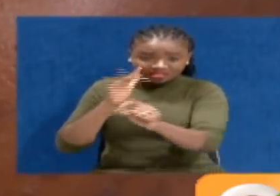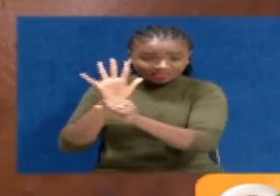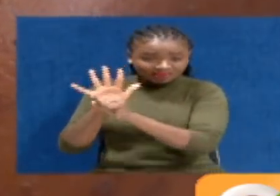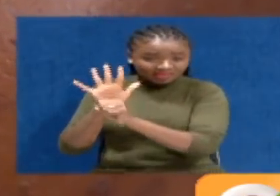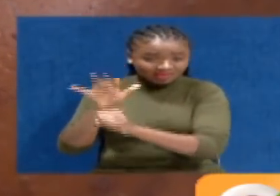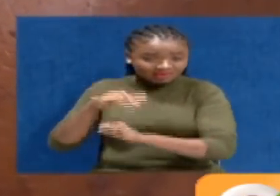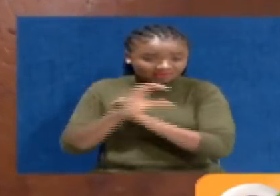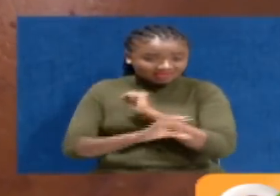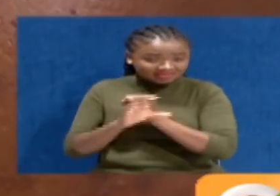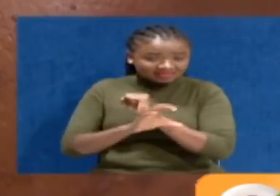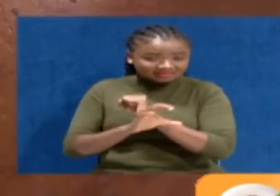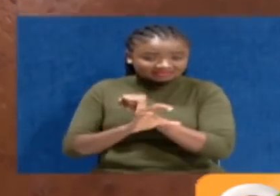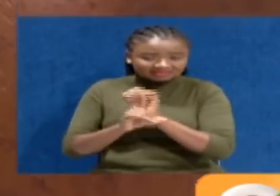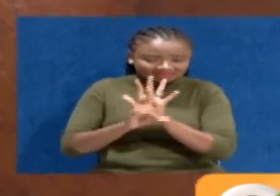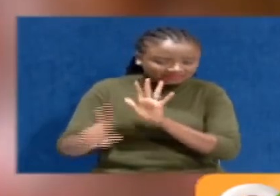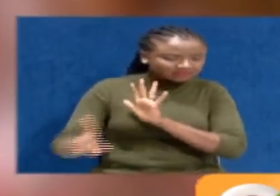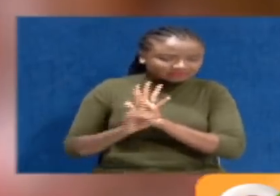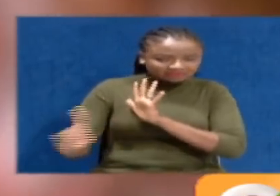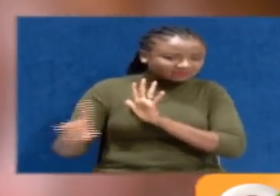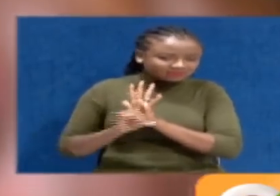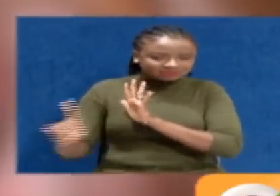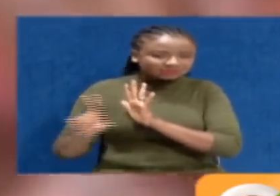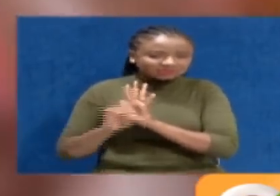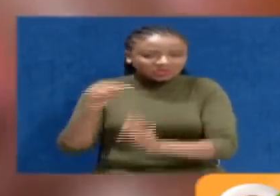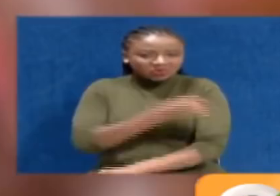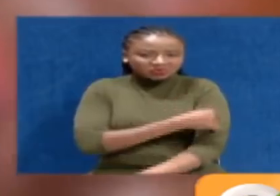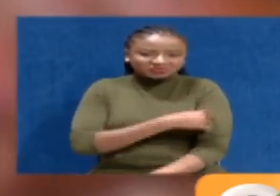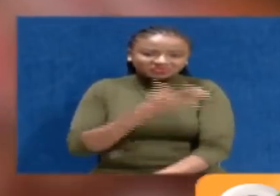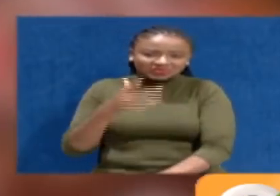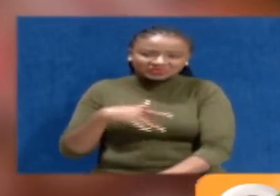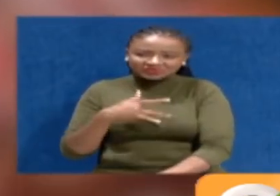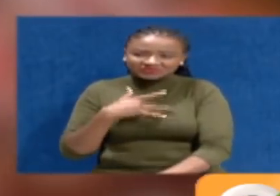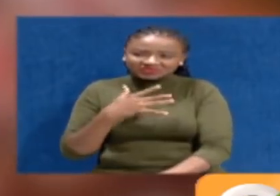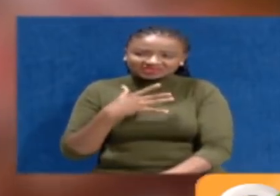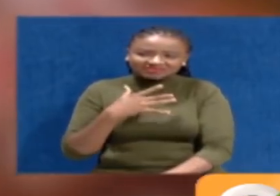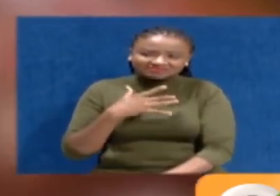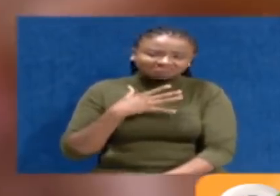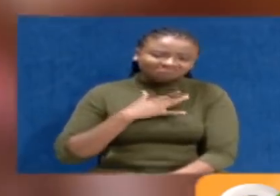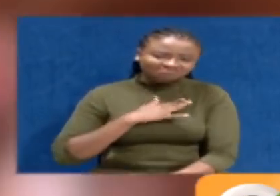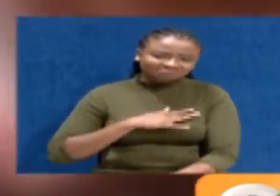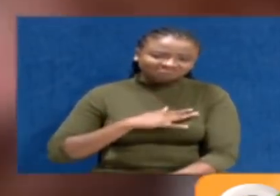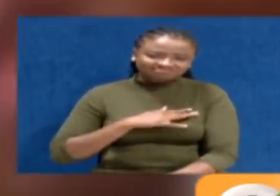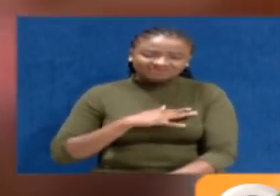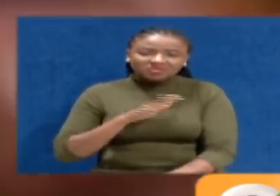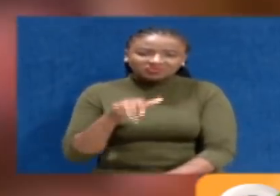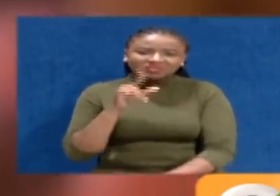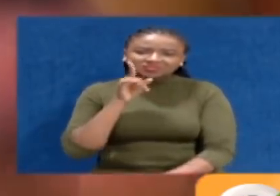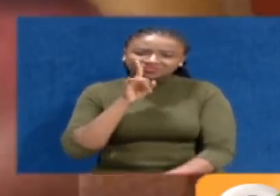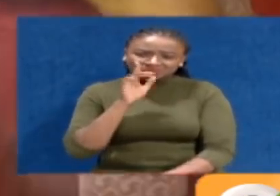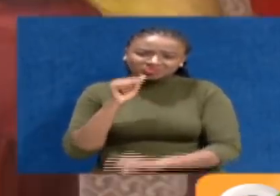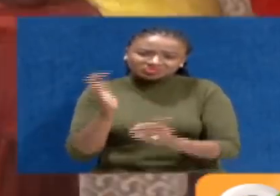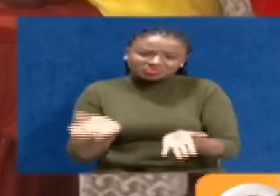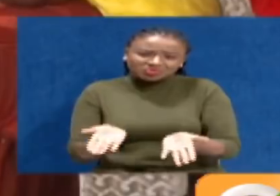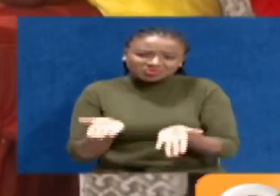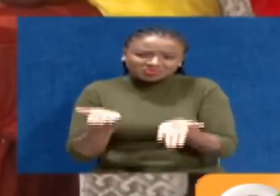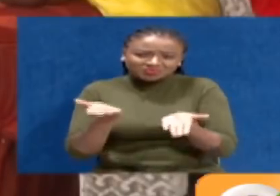the country, the back and forth hospital visits are beginning to take a toll on her as she awaits for every tomorrow with a